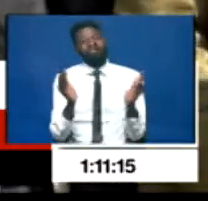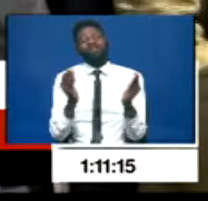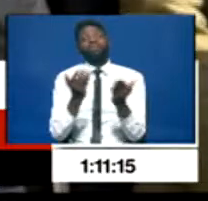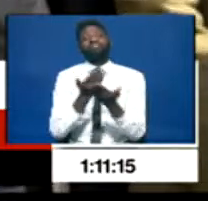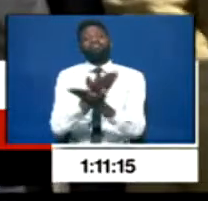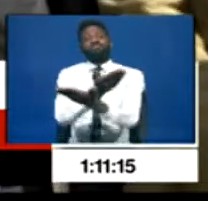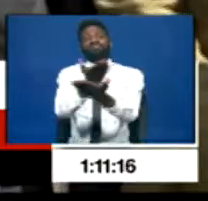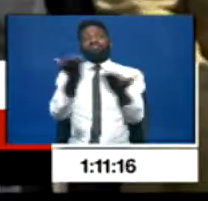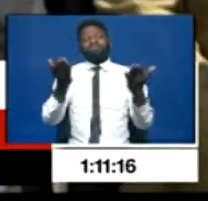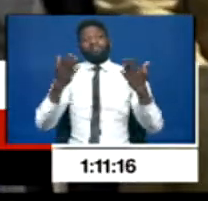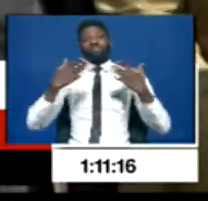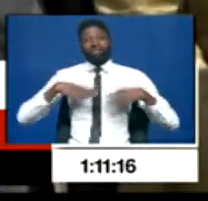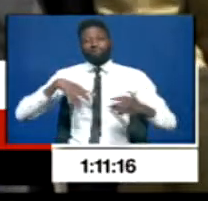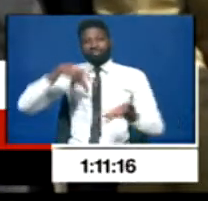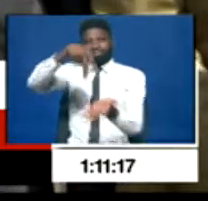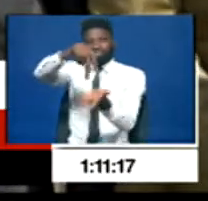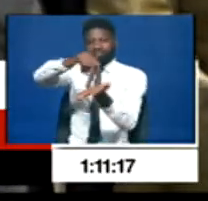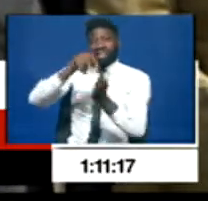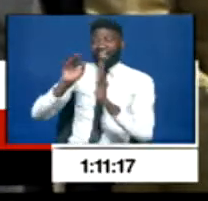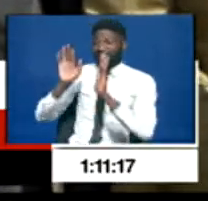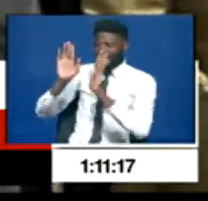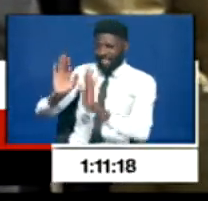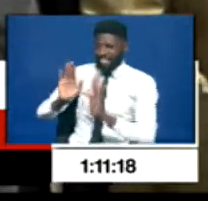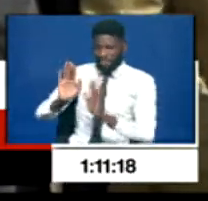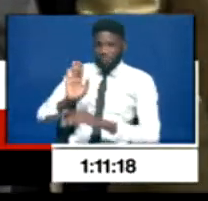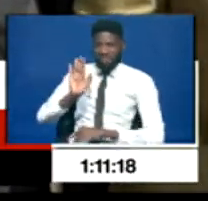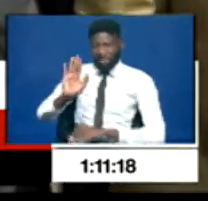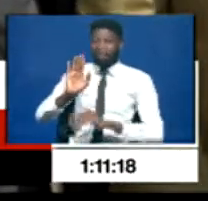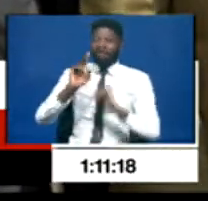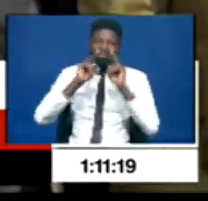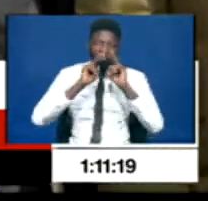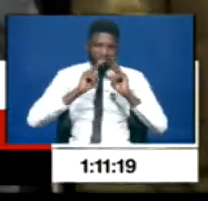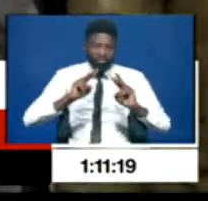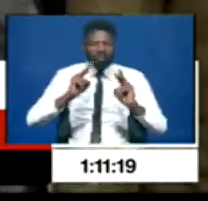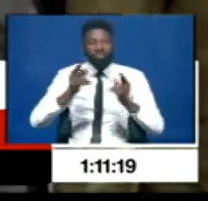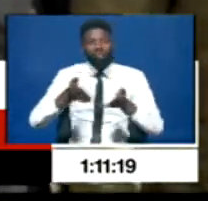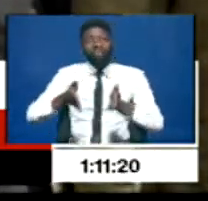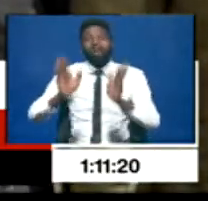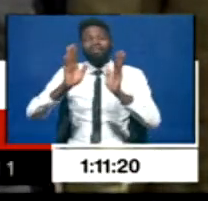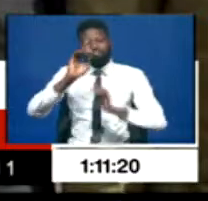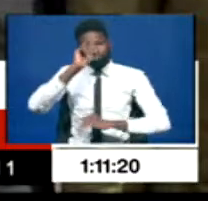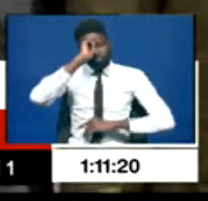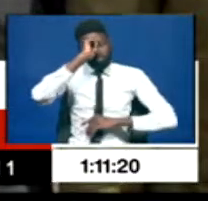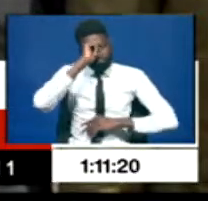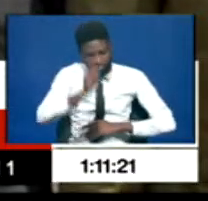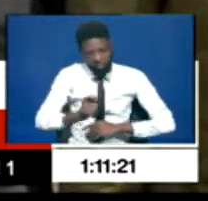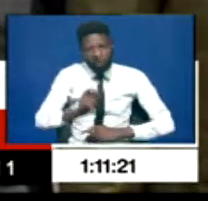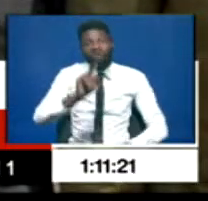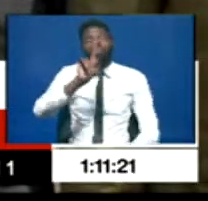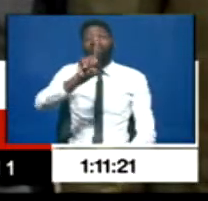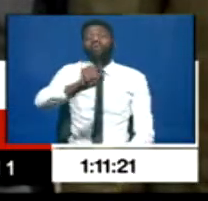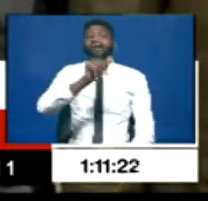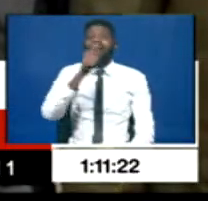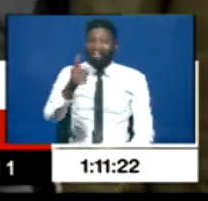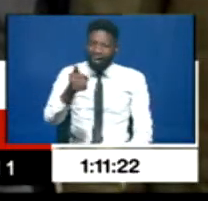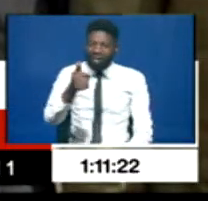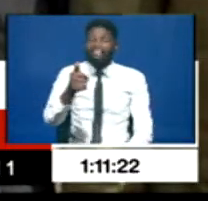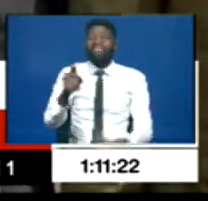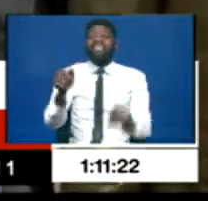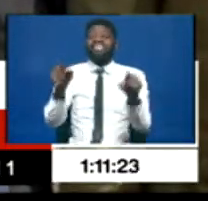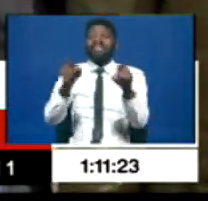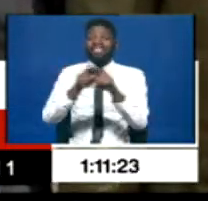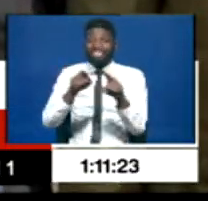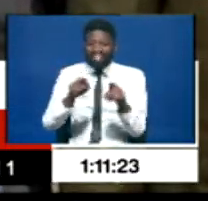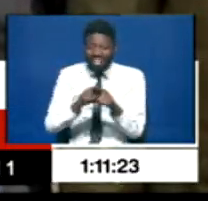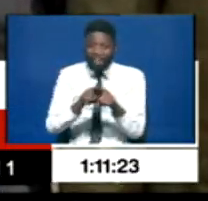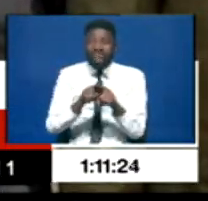to conduct their campaigns in peace. Let us also have them respect one another. Let us also have them encourage